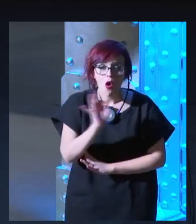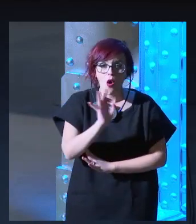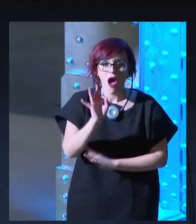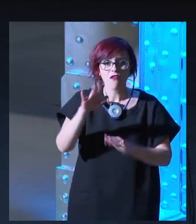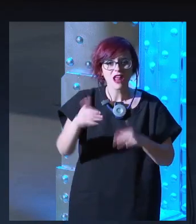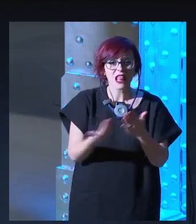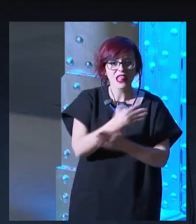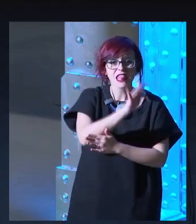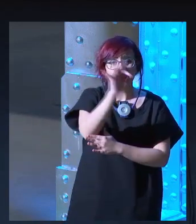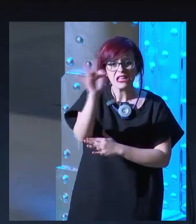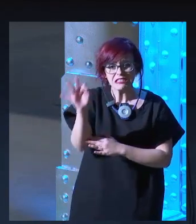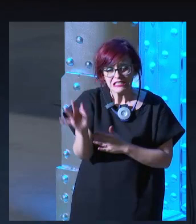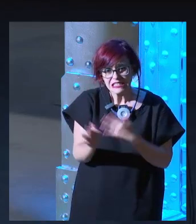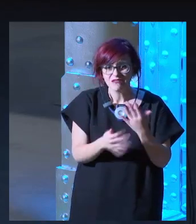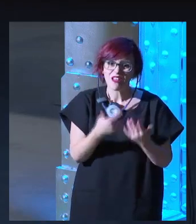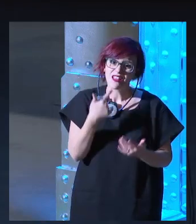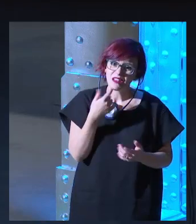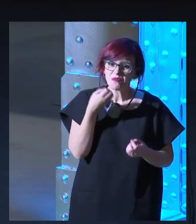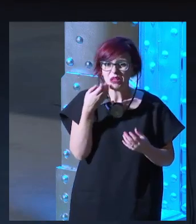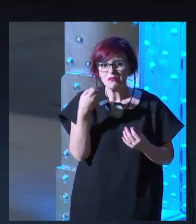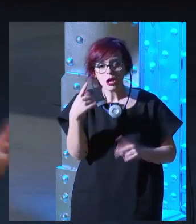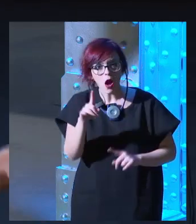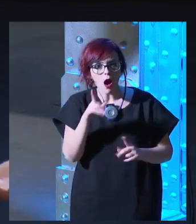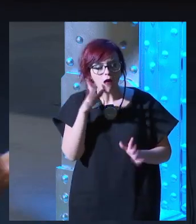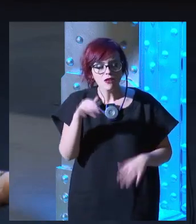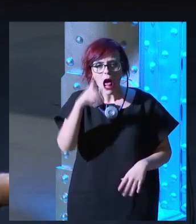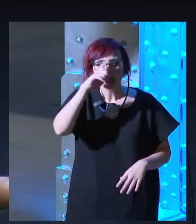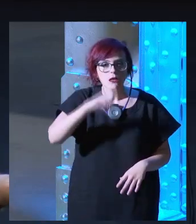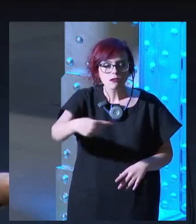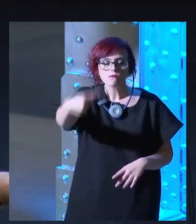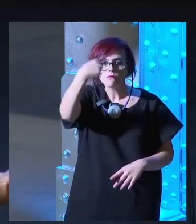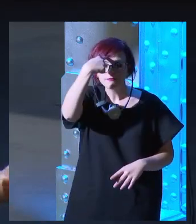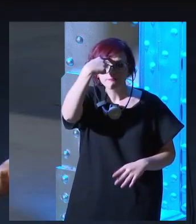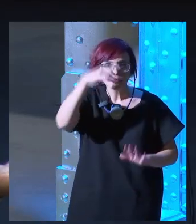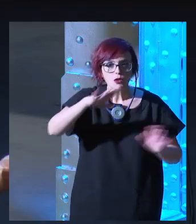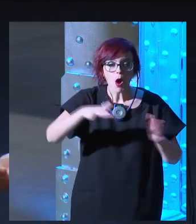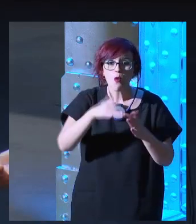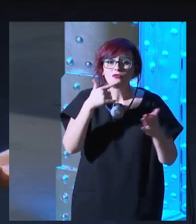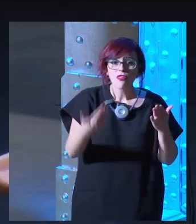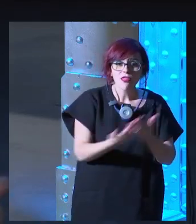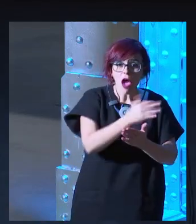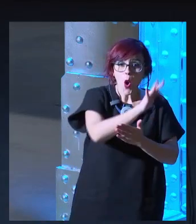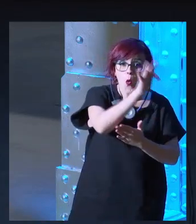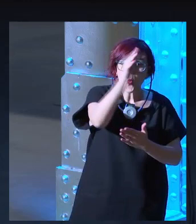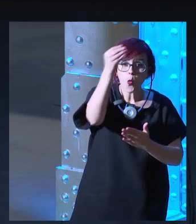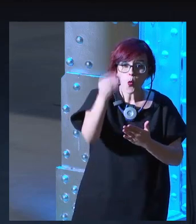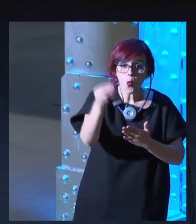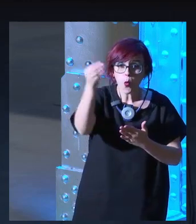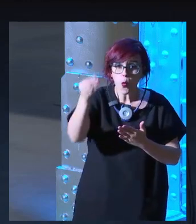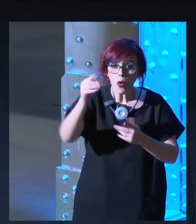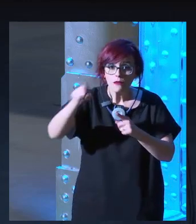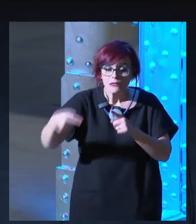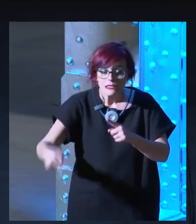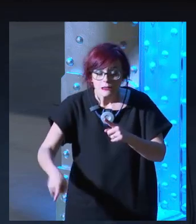remember that. And the whole of the good day disappears into this one stupid bad thing that's happened. And that's when you start